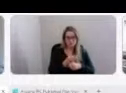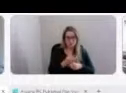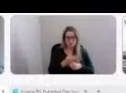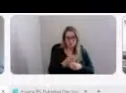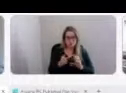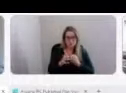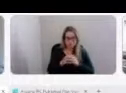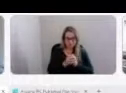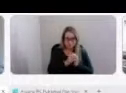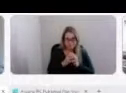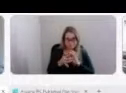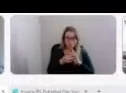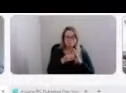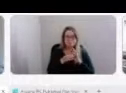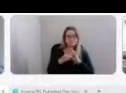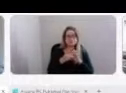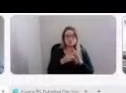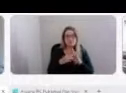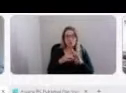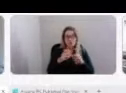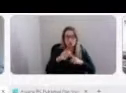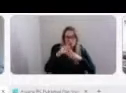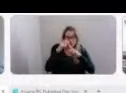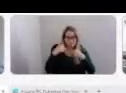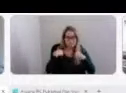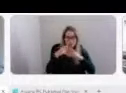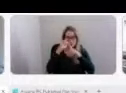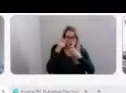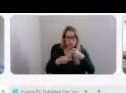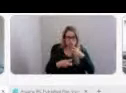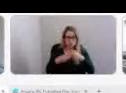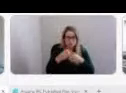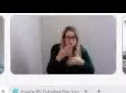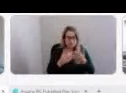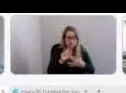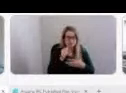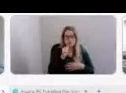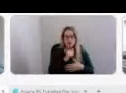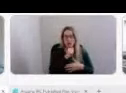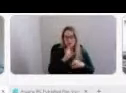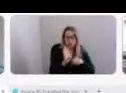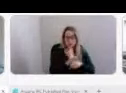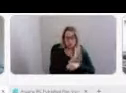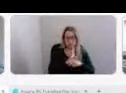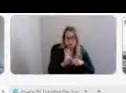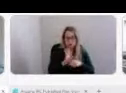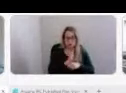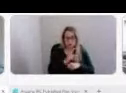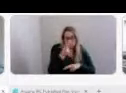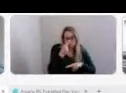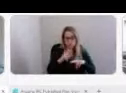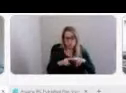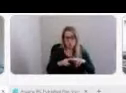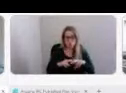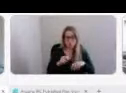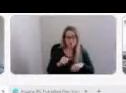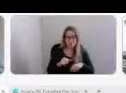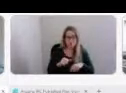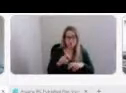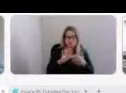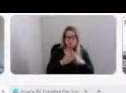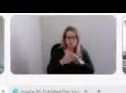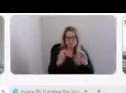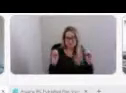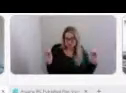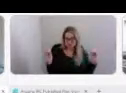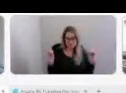community and face unique issues as some of arizona's busiest tourist towns we have nothing in